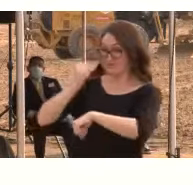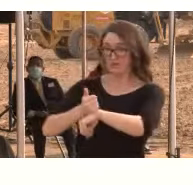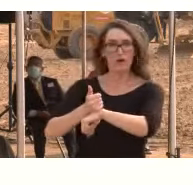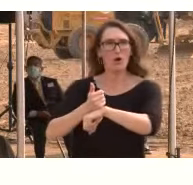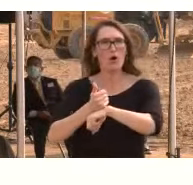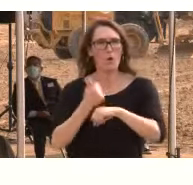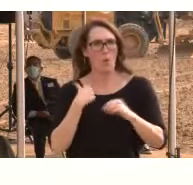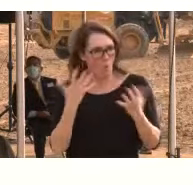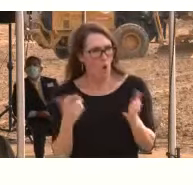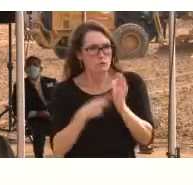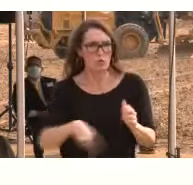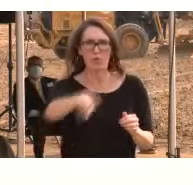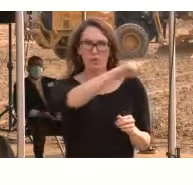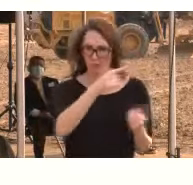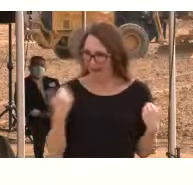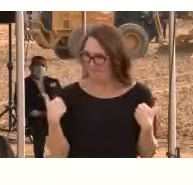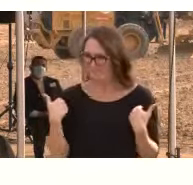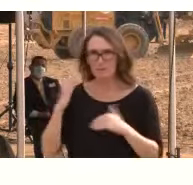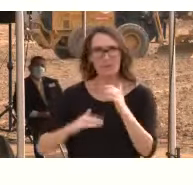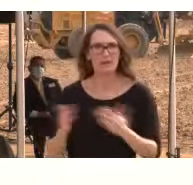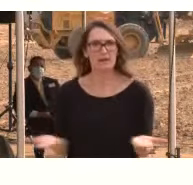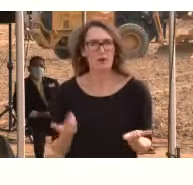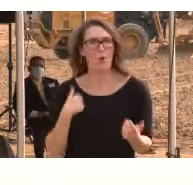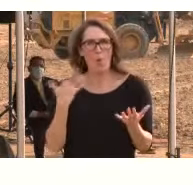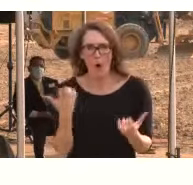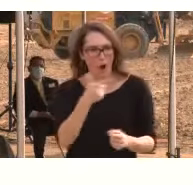our community, for prosperity, for better health.